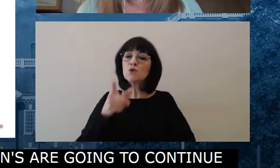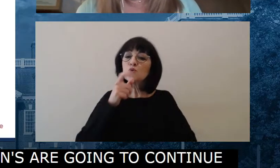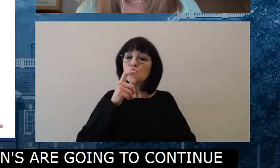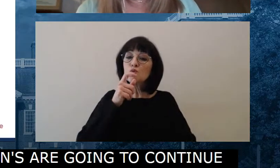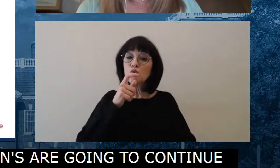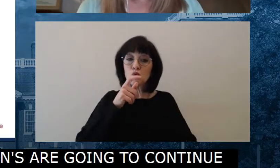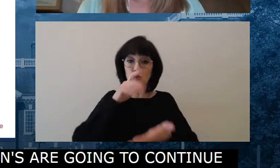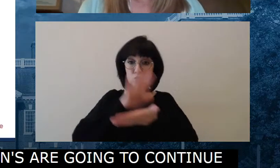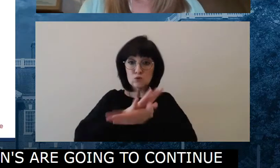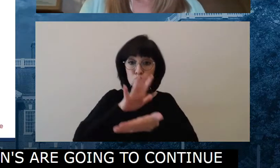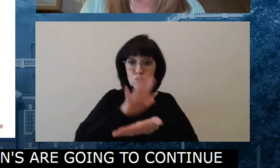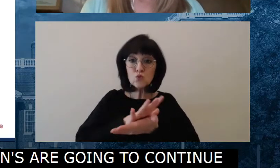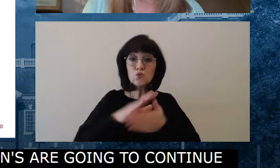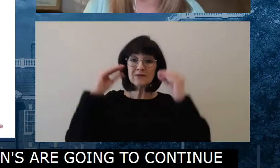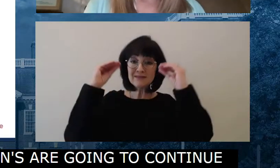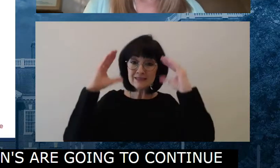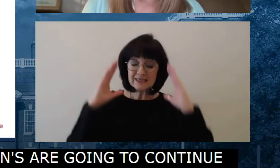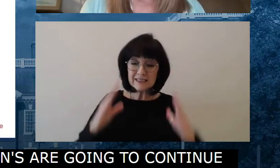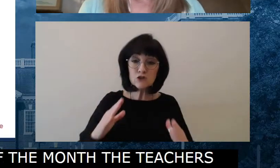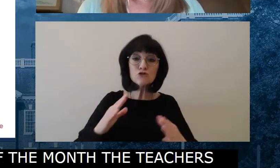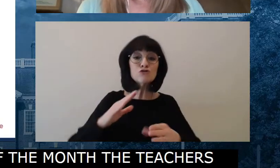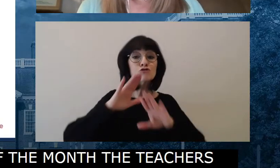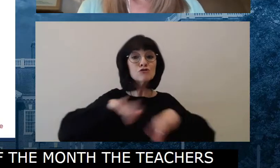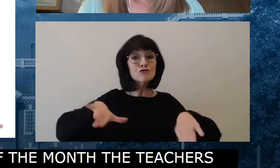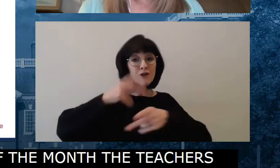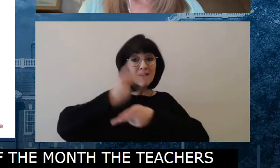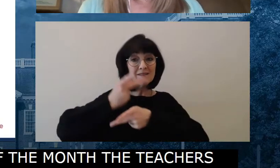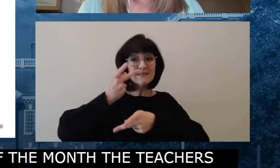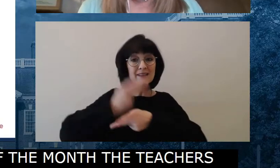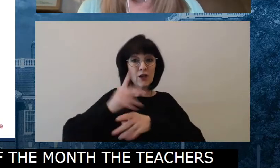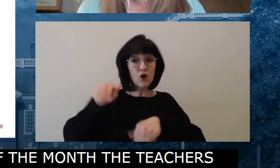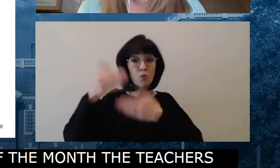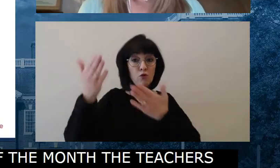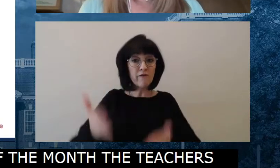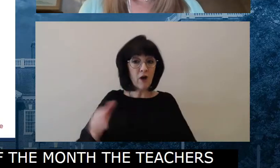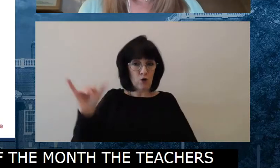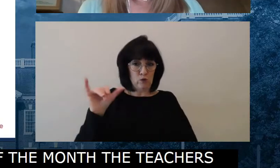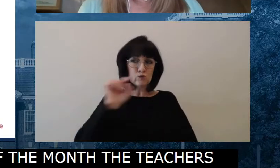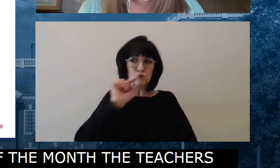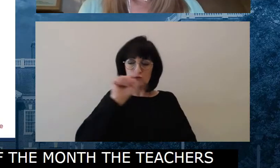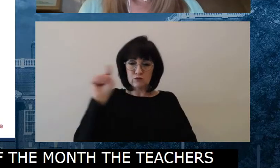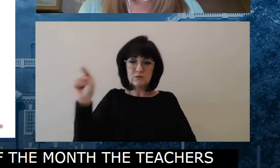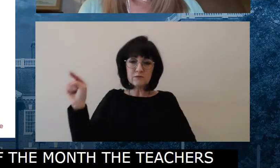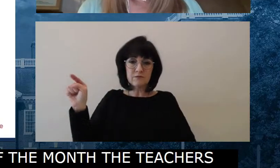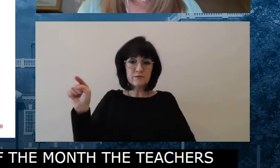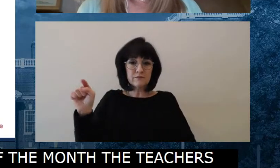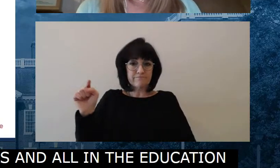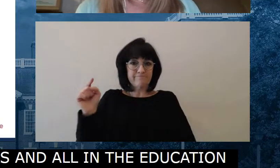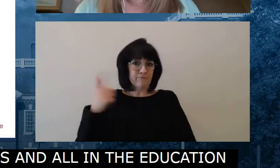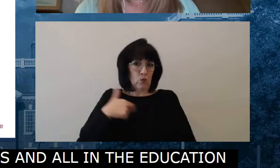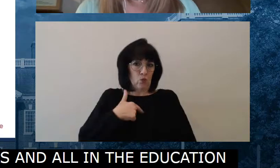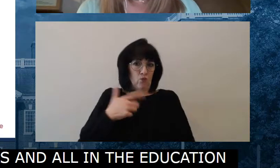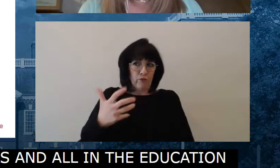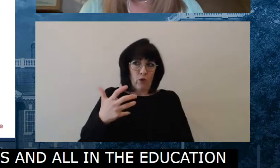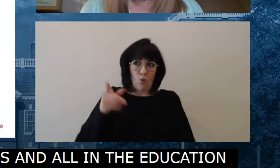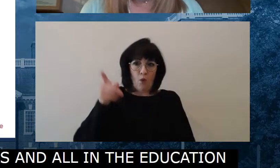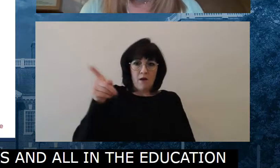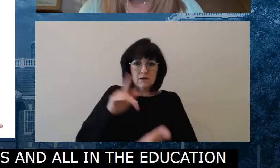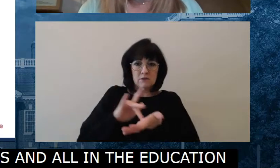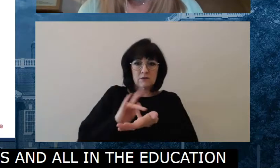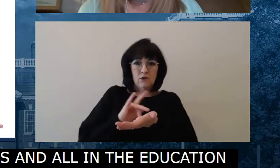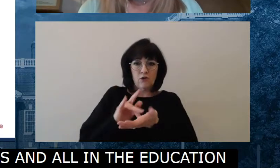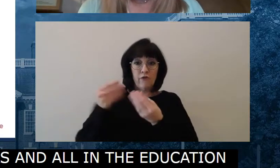the education field. And again, we want pharmacies as well to prioritize those